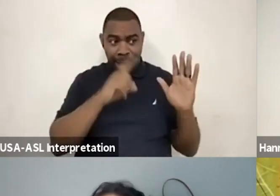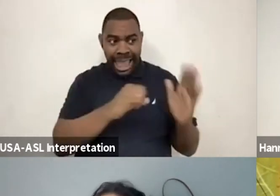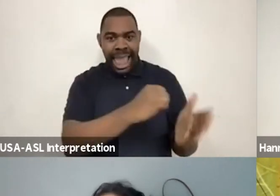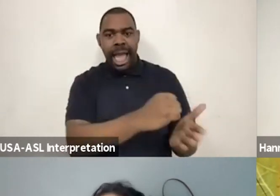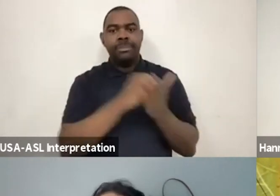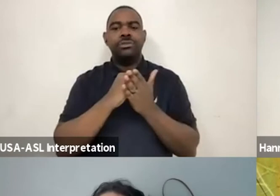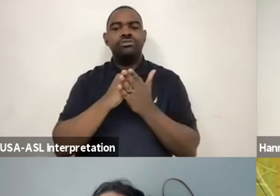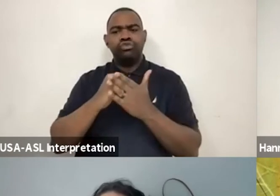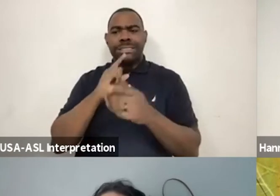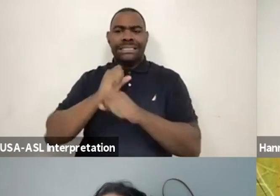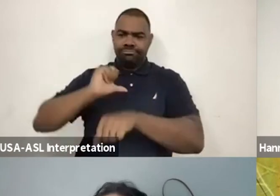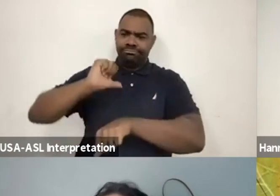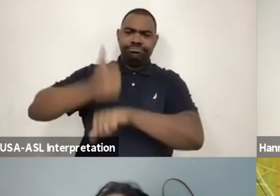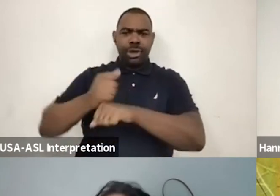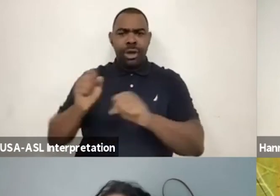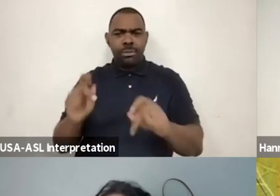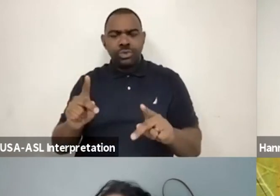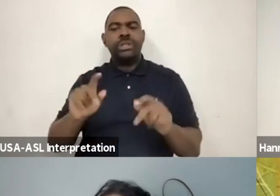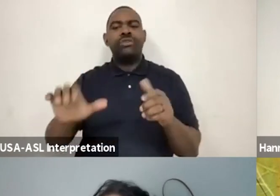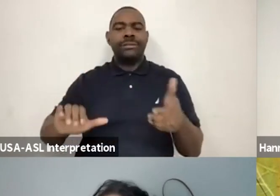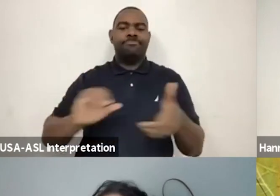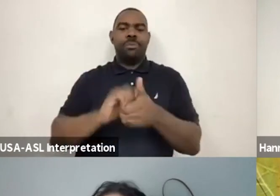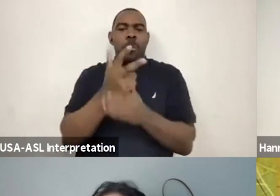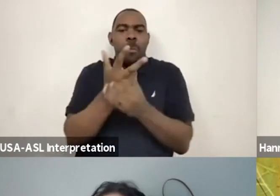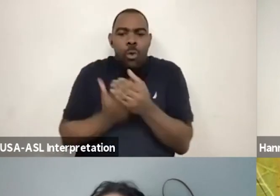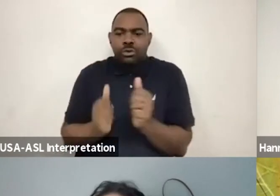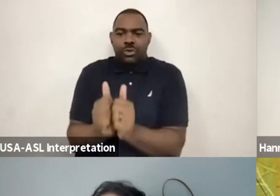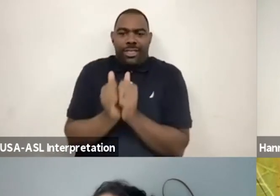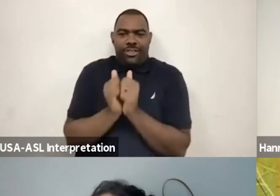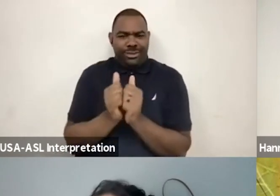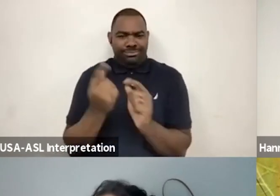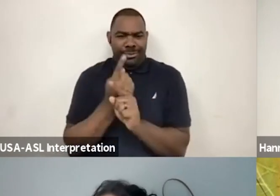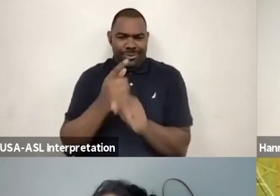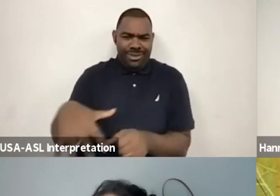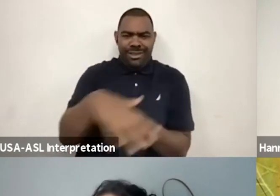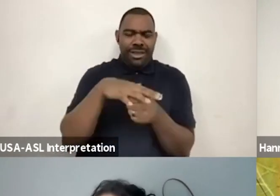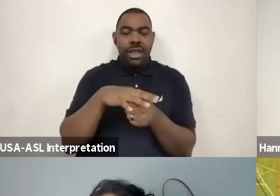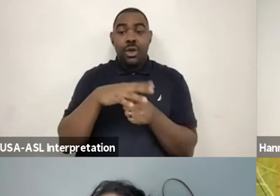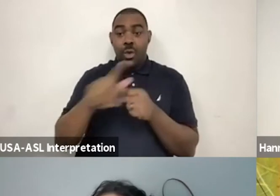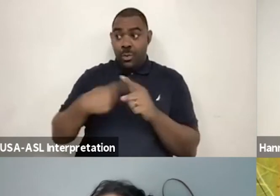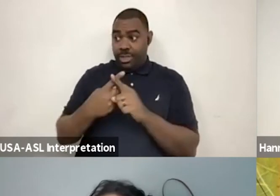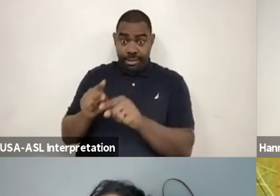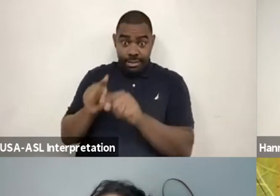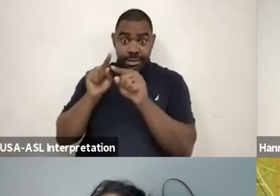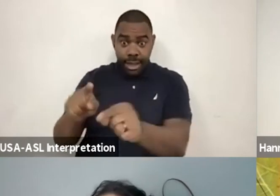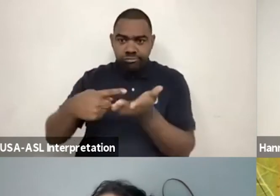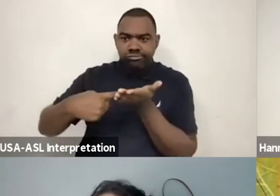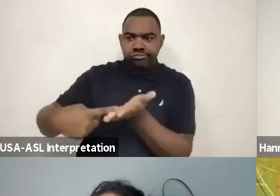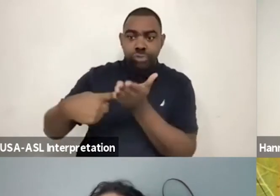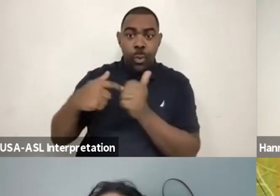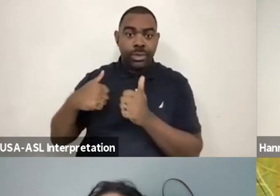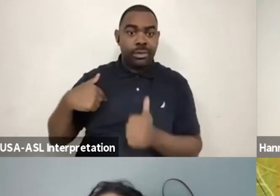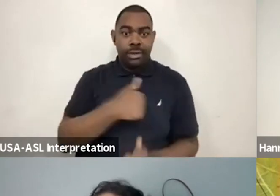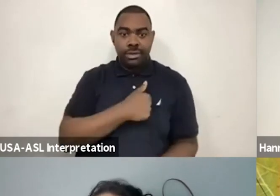an opportunity that marries both of these things together? And as soon as they came in to have this conversation with Fred and